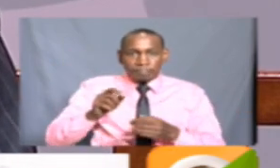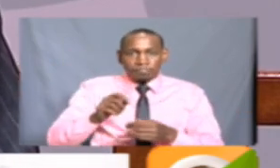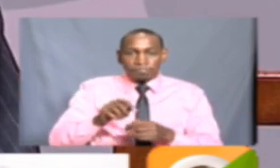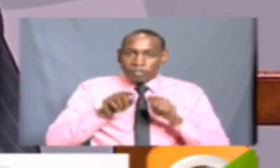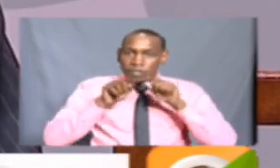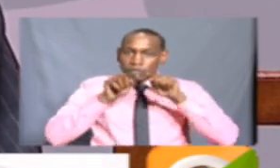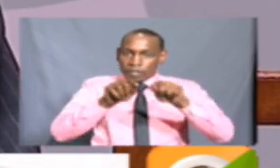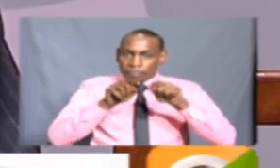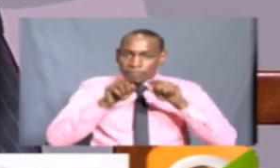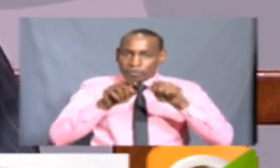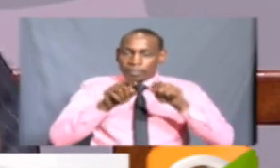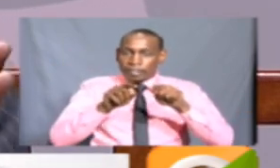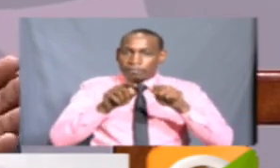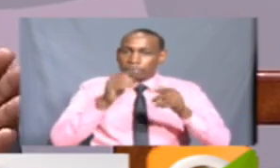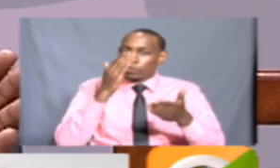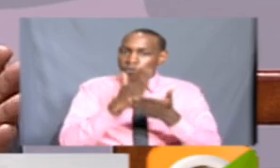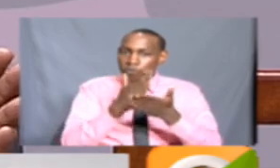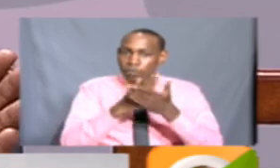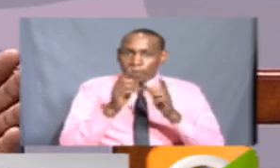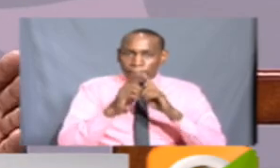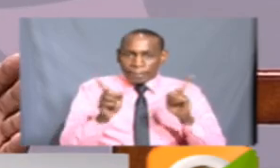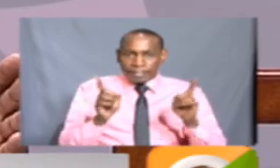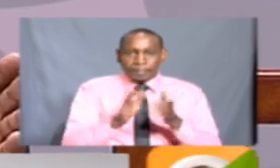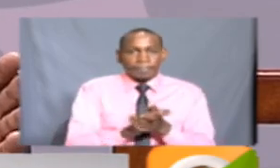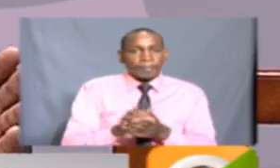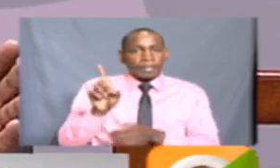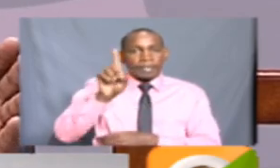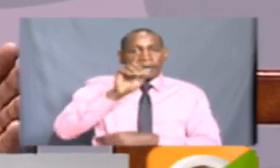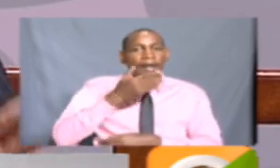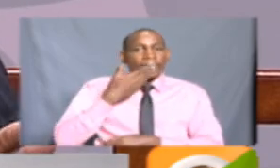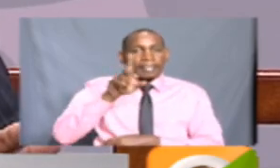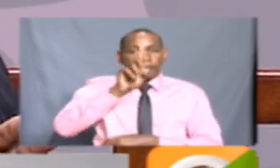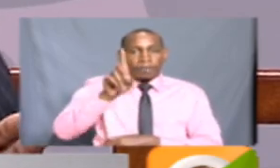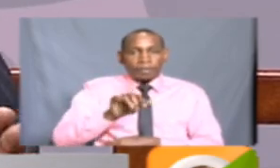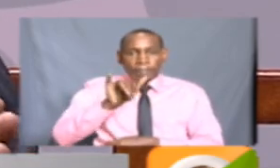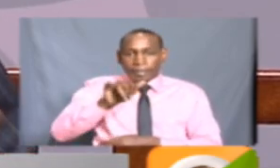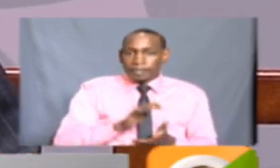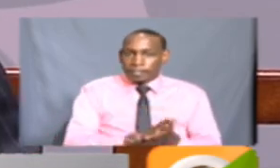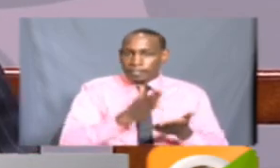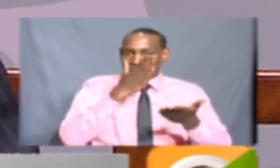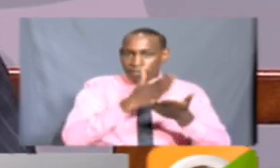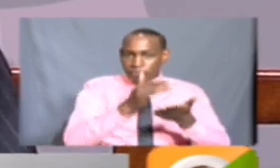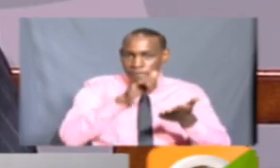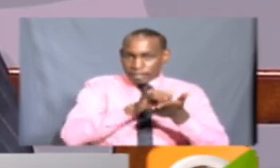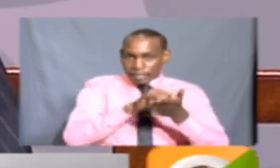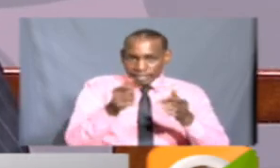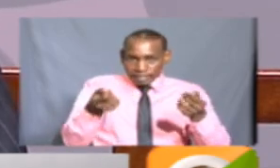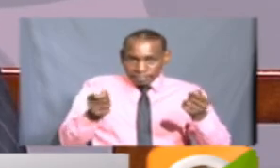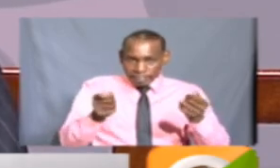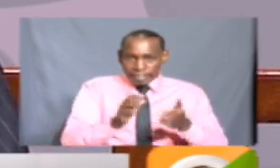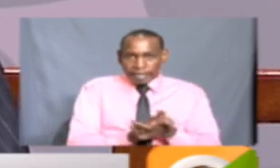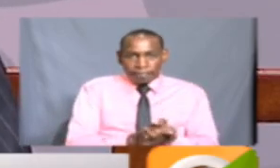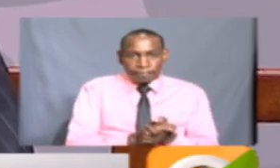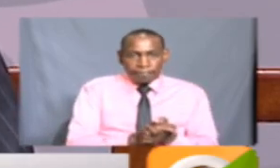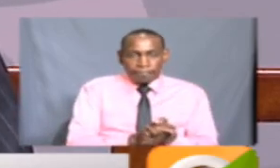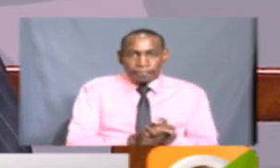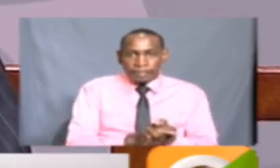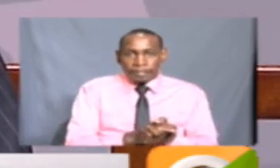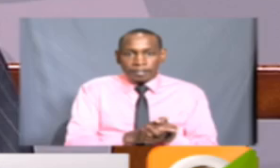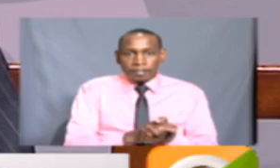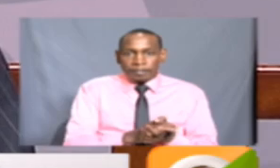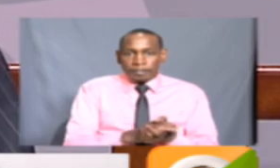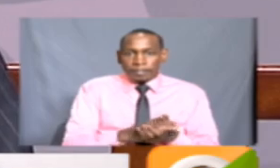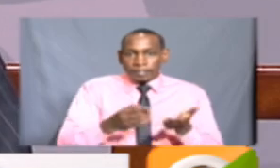in the strongest term. But to come to your question, it is true. The media, whether it is electronic